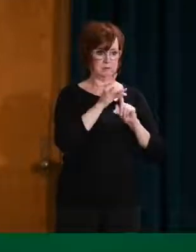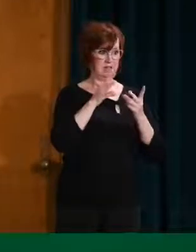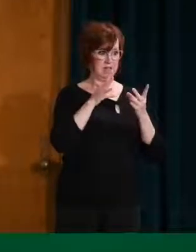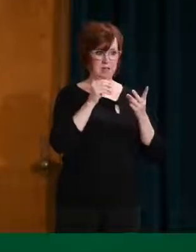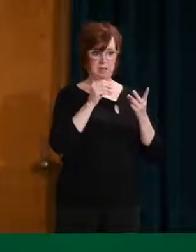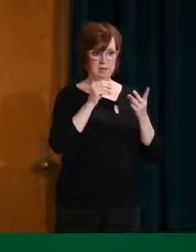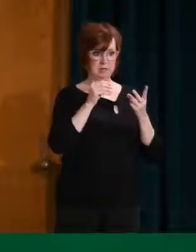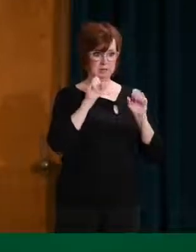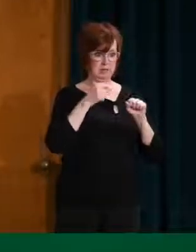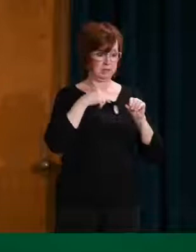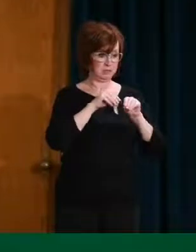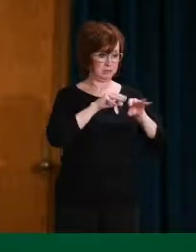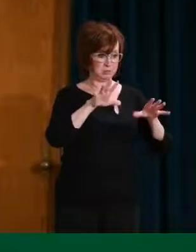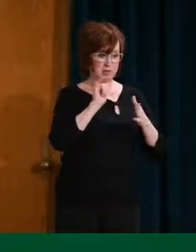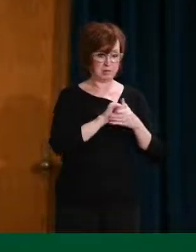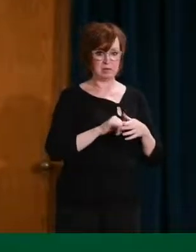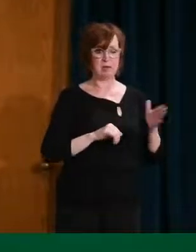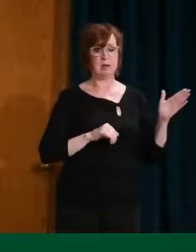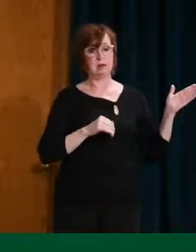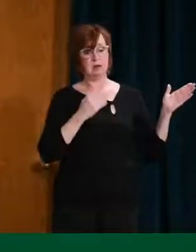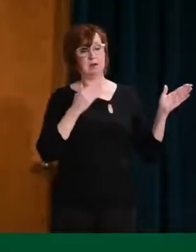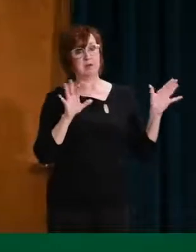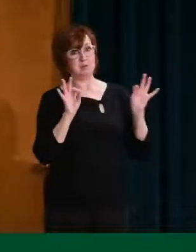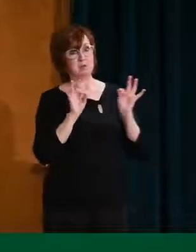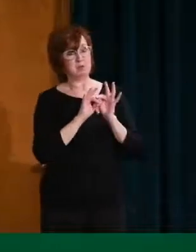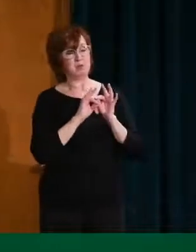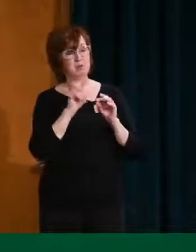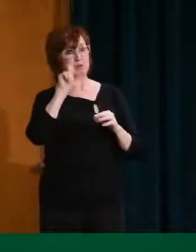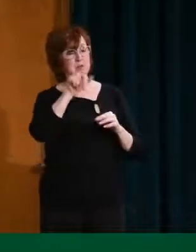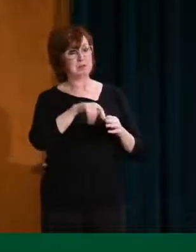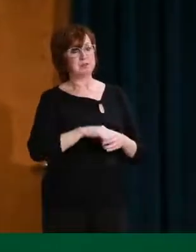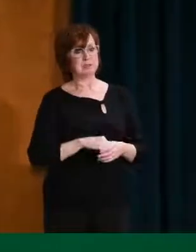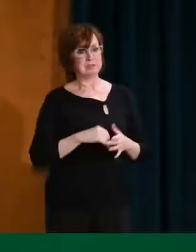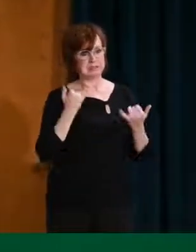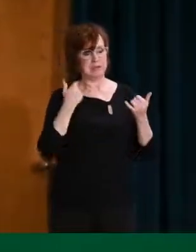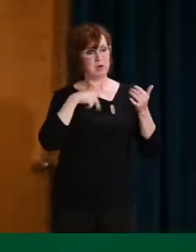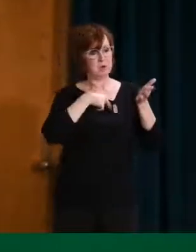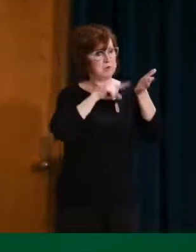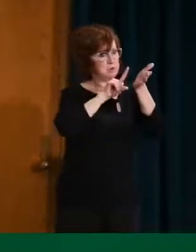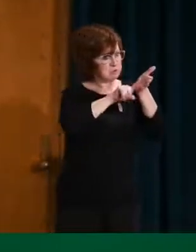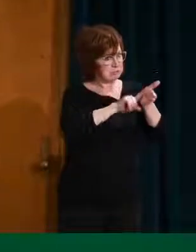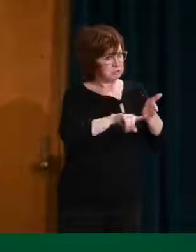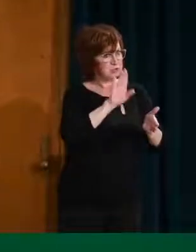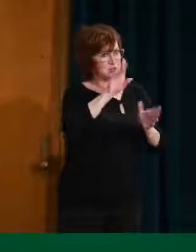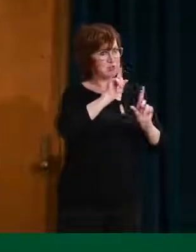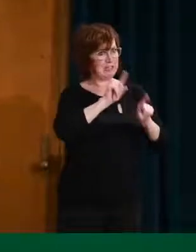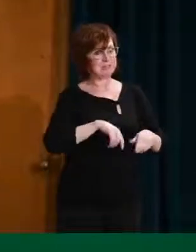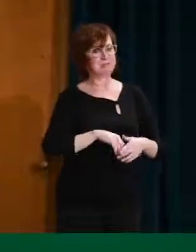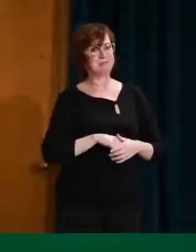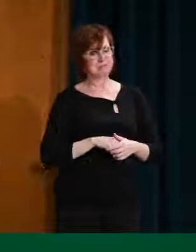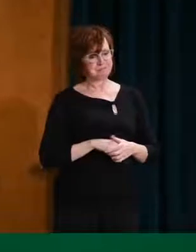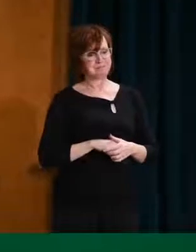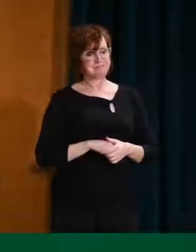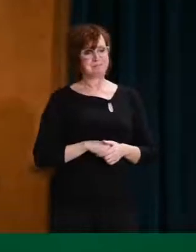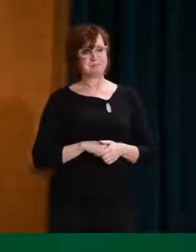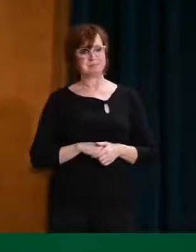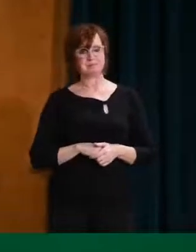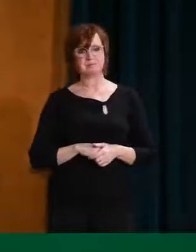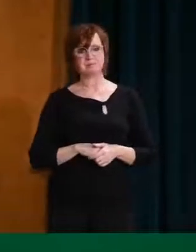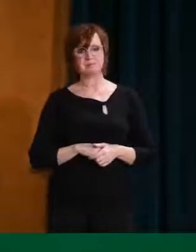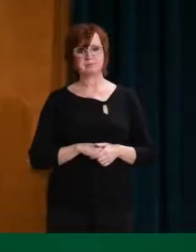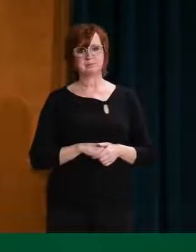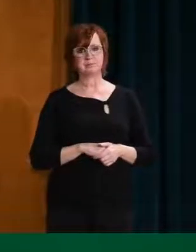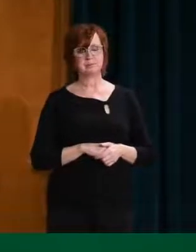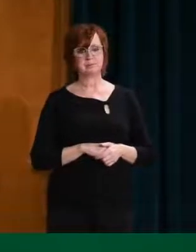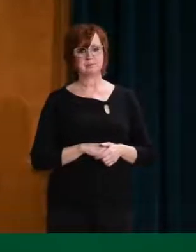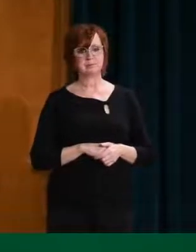other people? Yeah, that's a really important question which is being researched. At the moment, the recommendation is that obviously